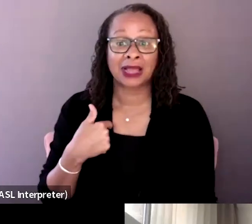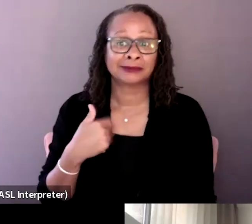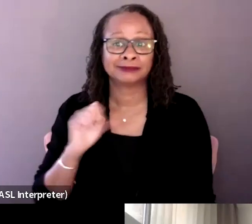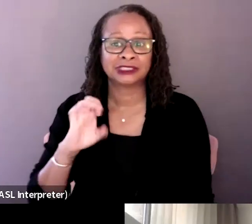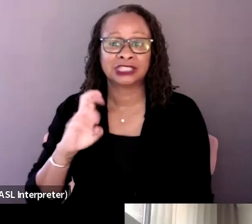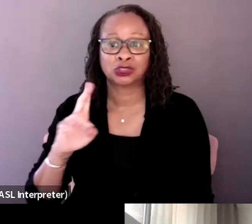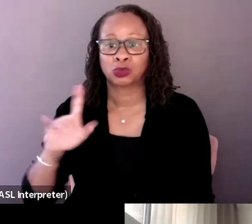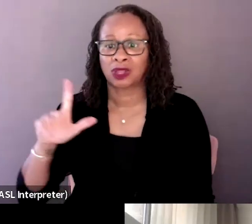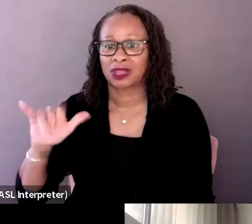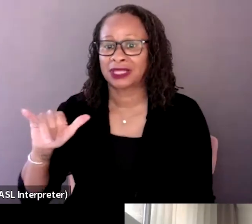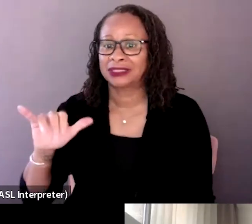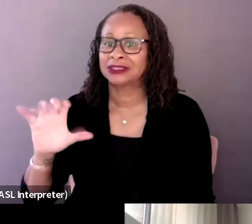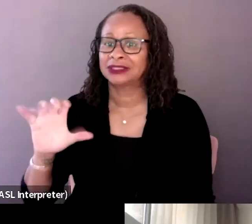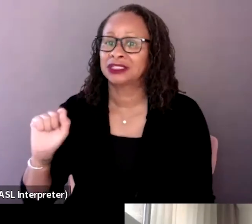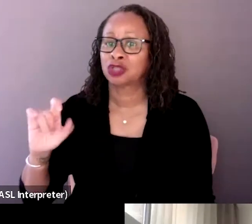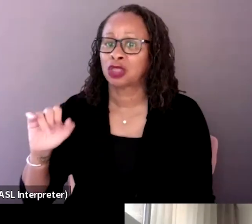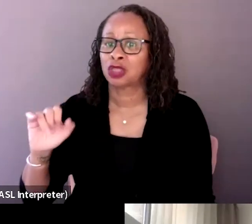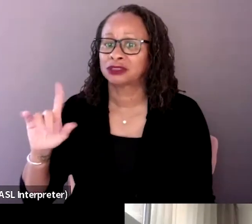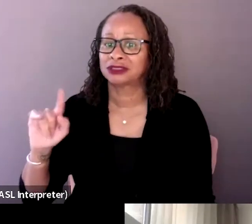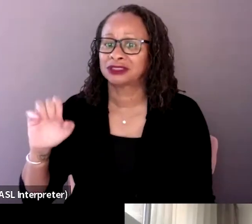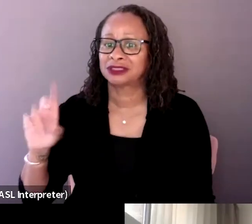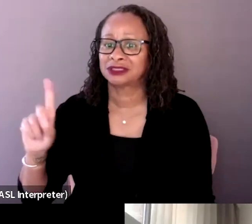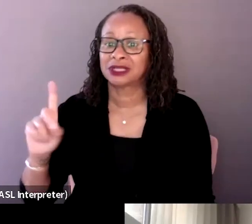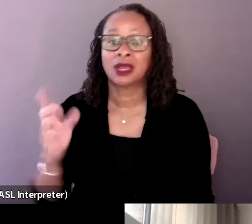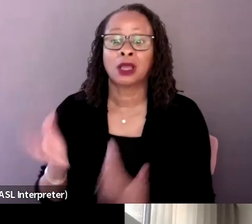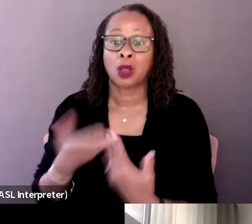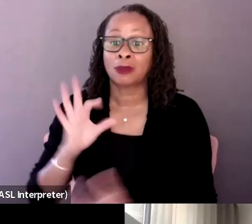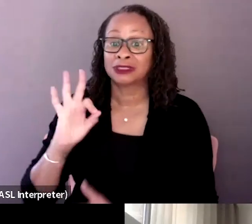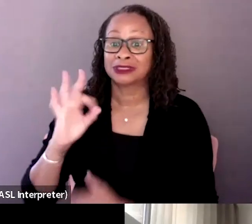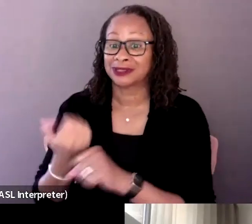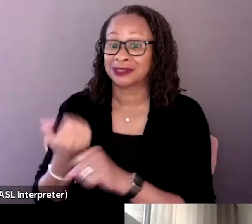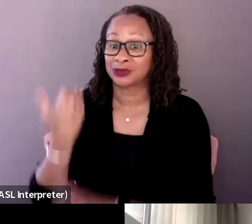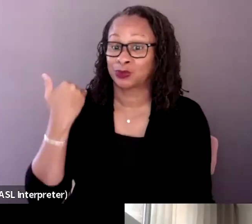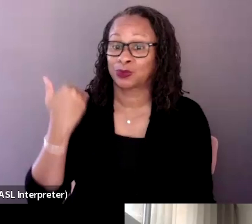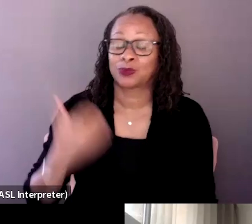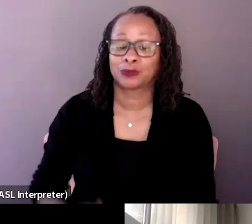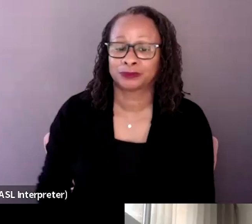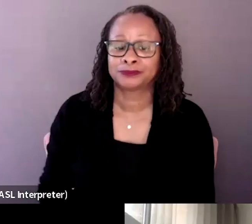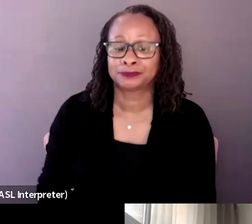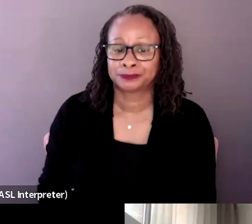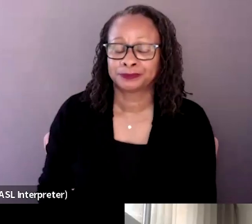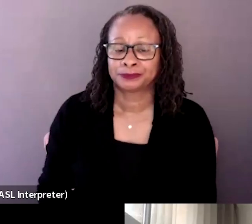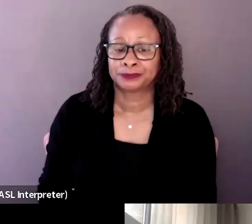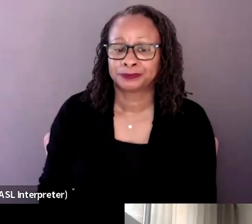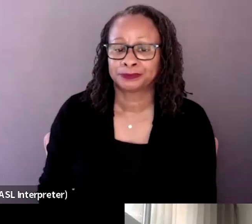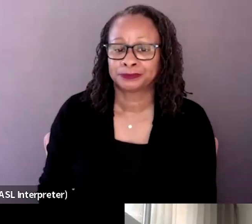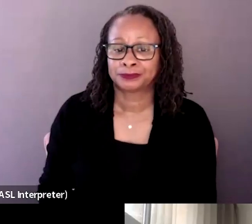assaulted. It's almost 9 years ago, and